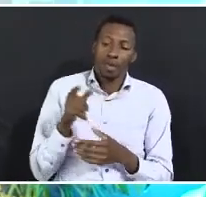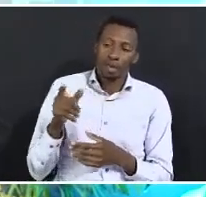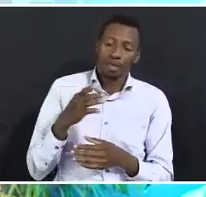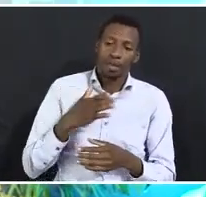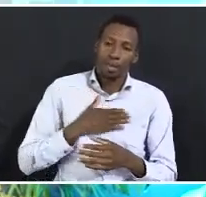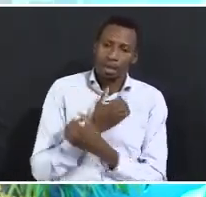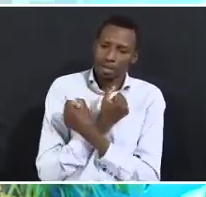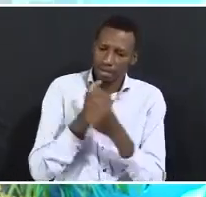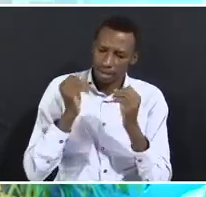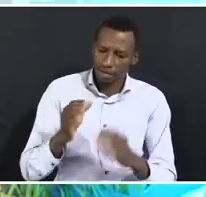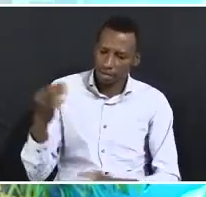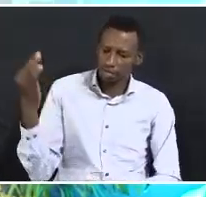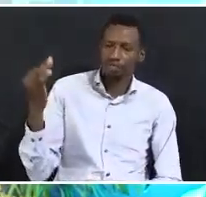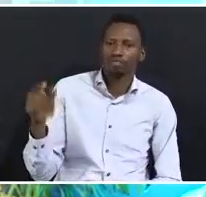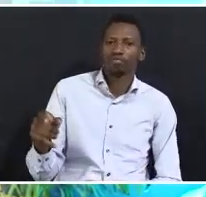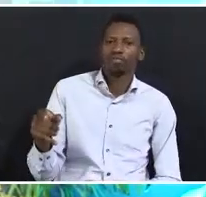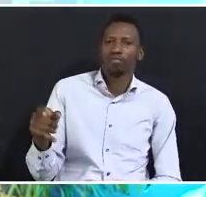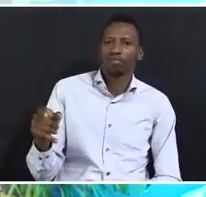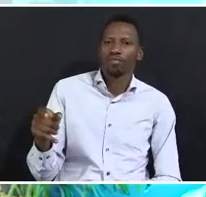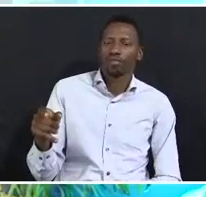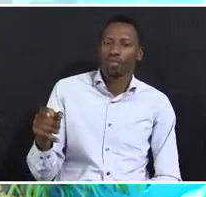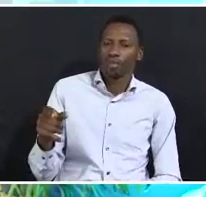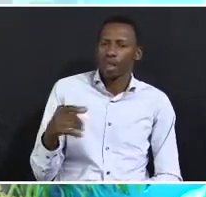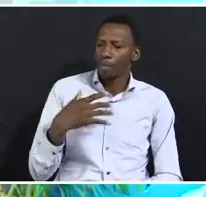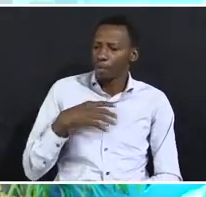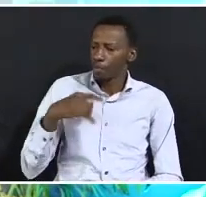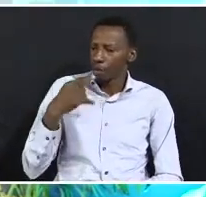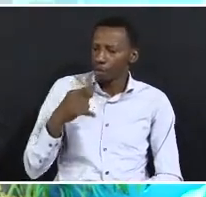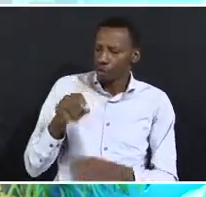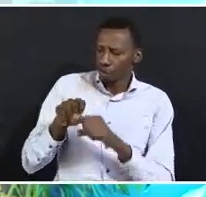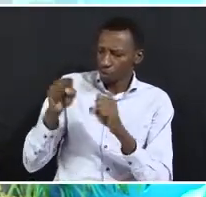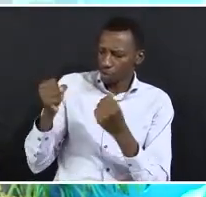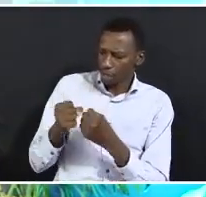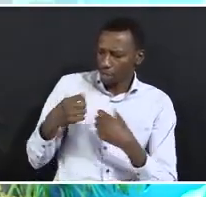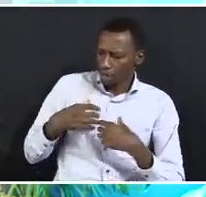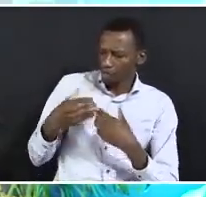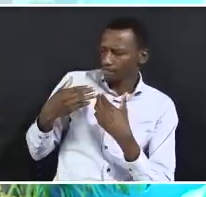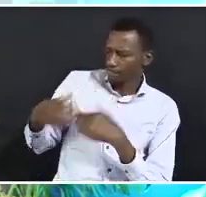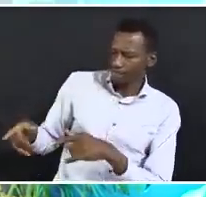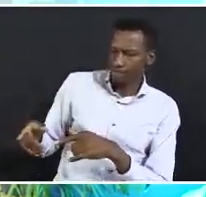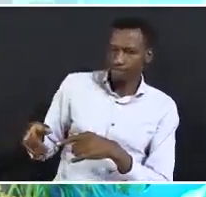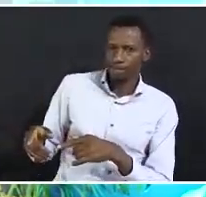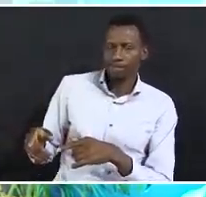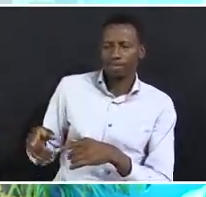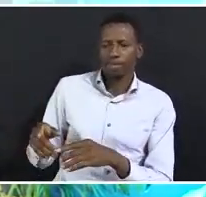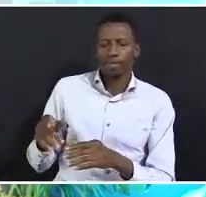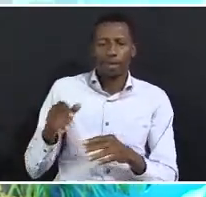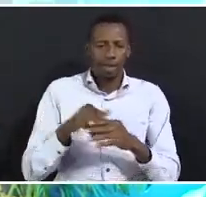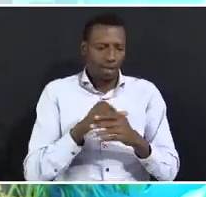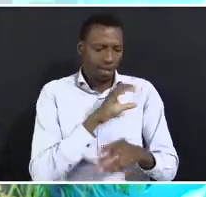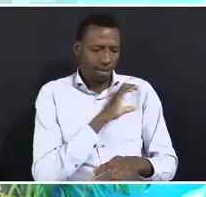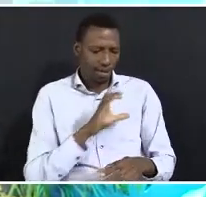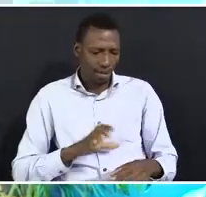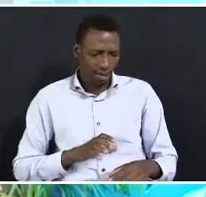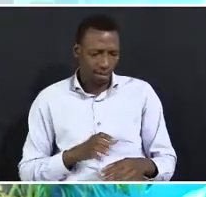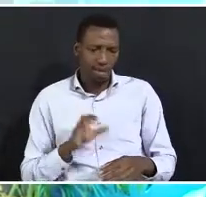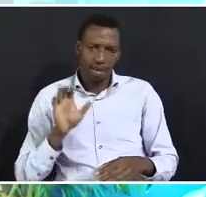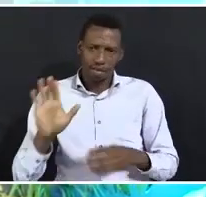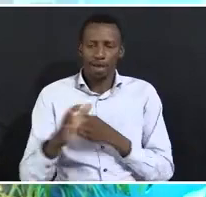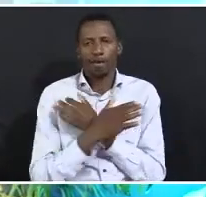A picture of grace that even those rejected with the society, in Christ, they found a Savior and a